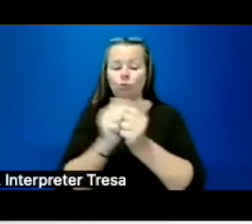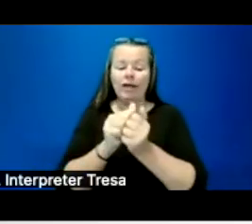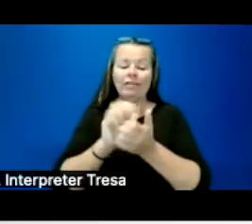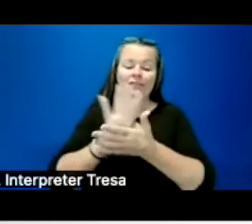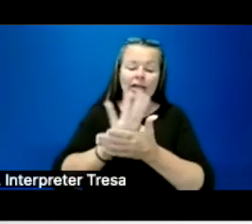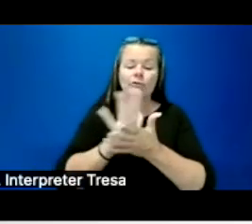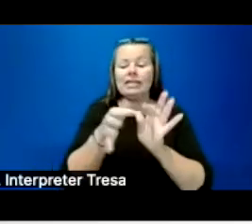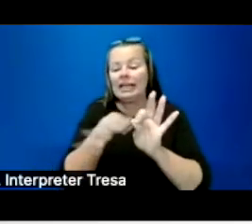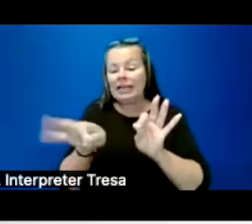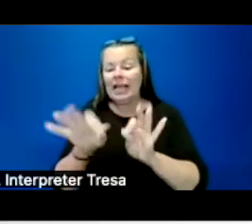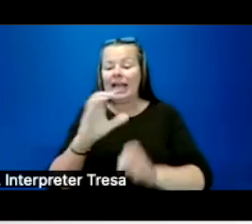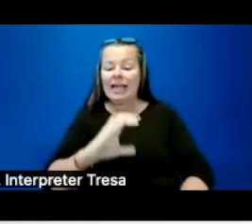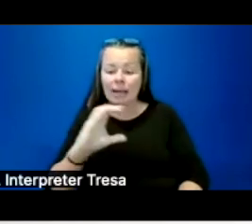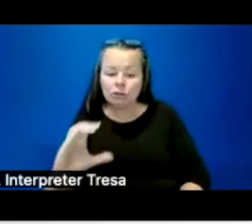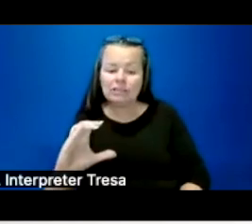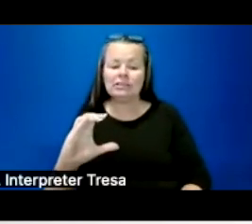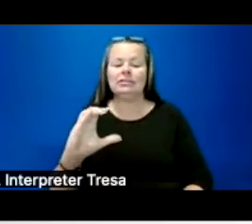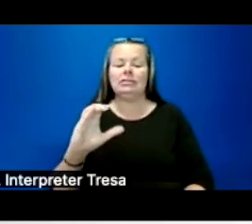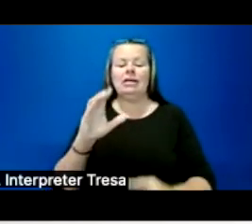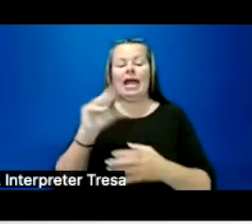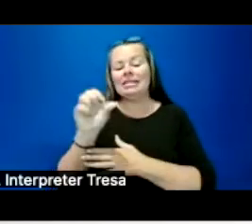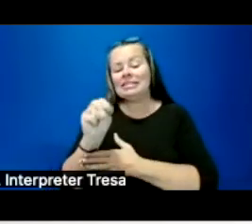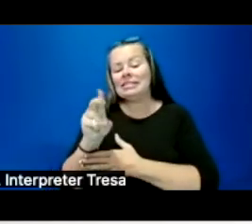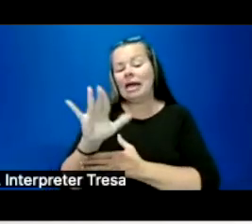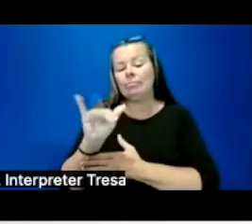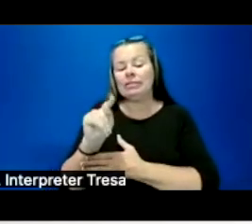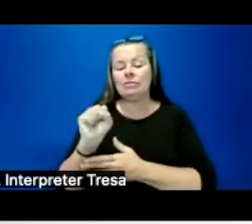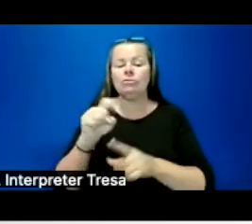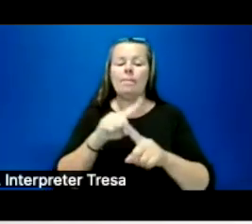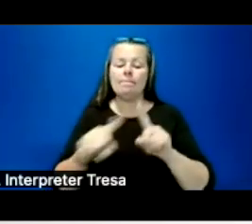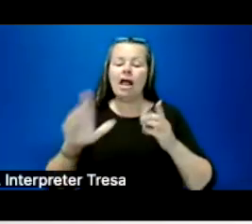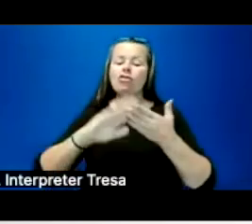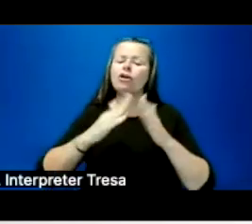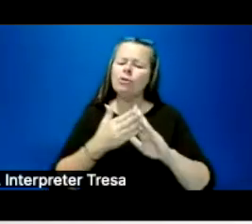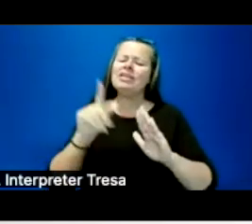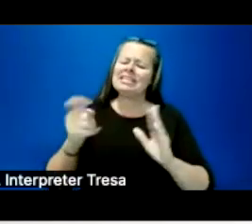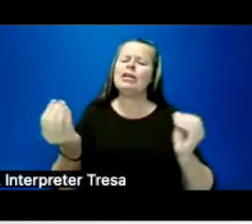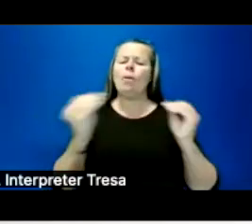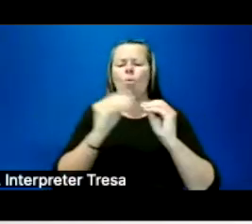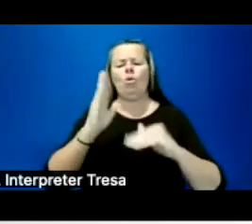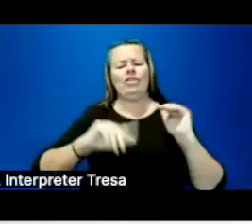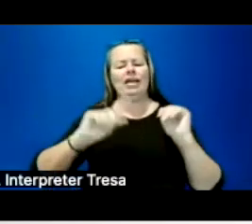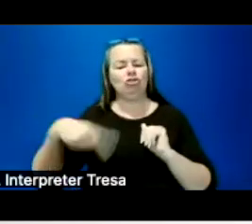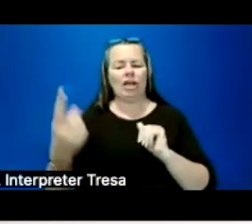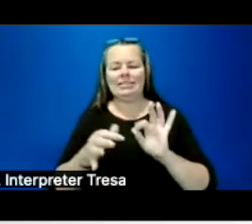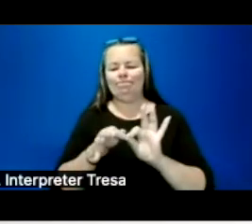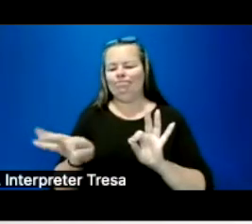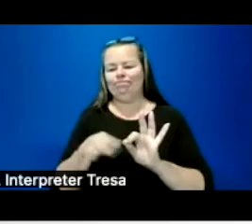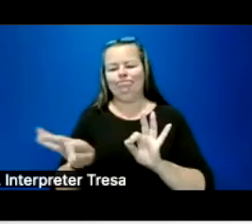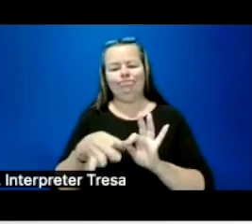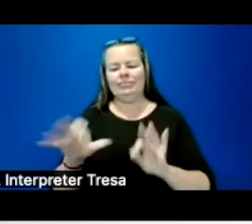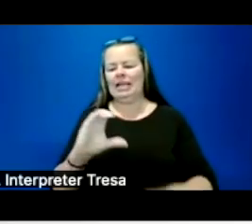everything. I'm not against that, but it's just like, just to say that the communities, they need much more than that. They need to be able